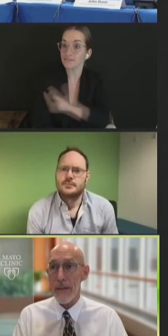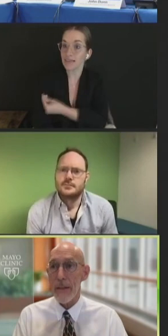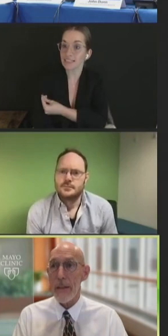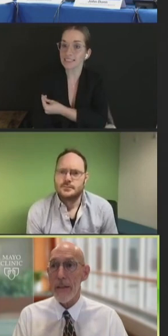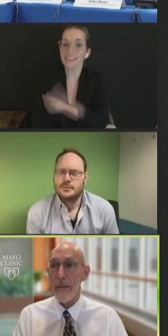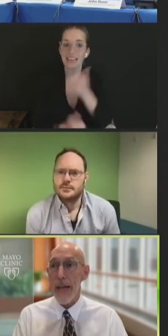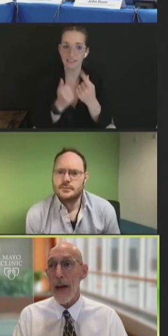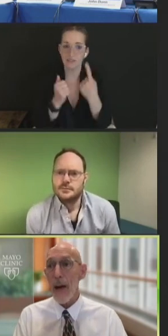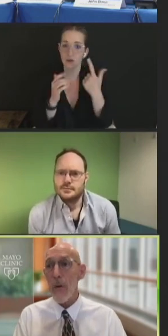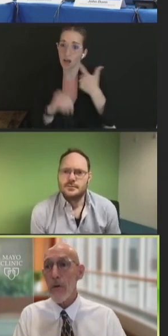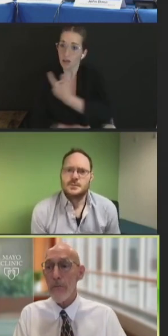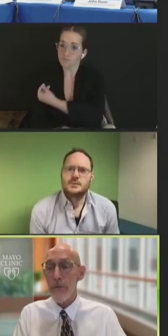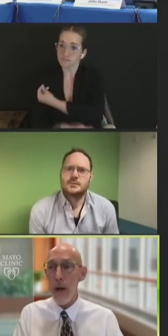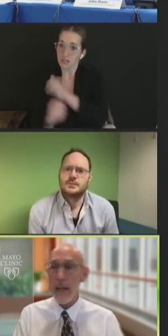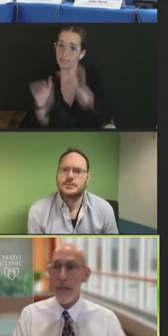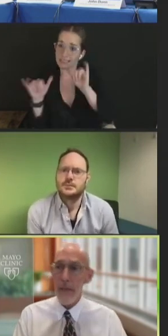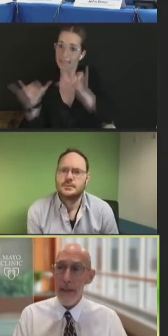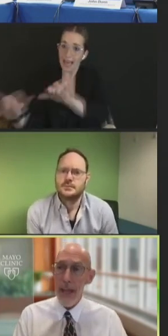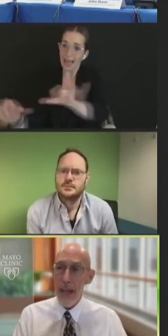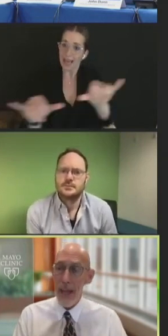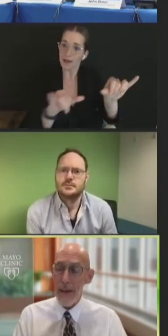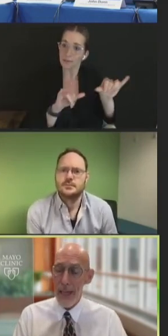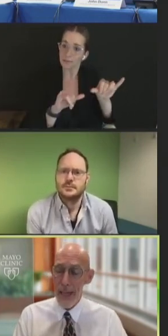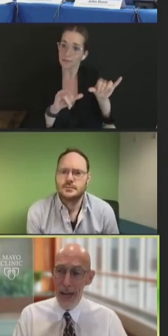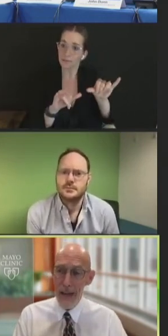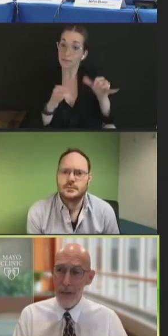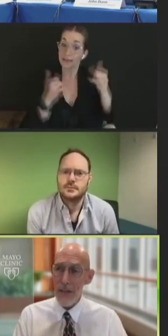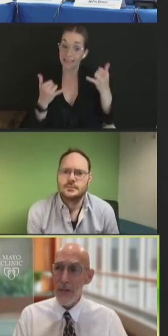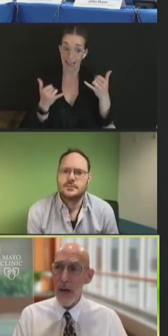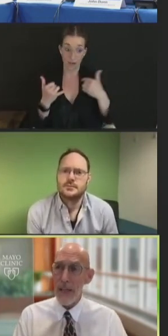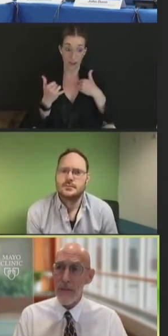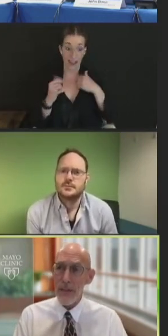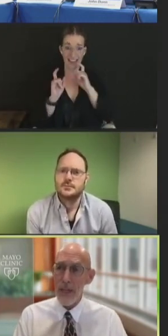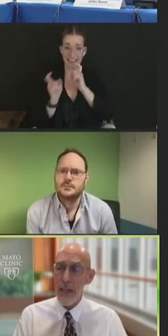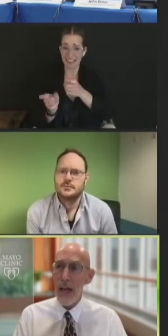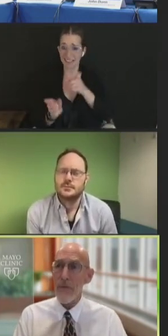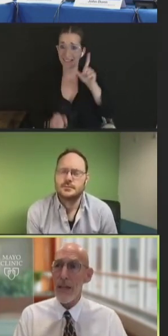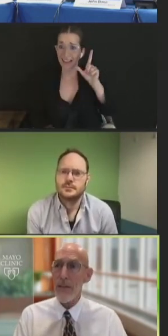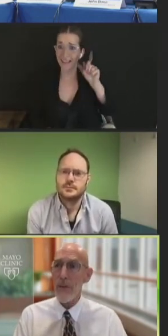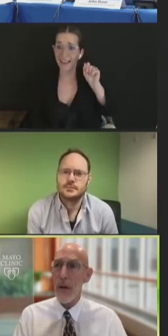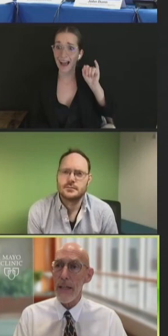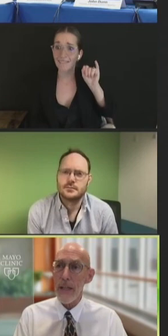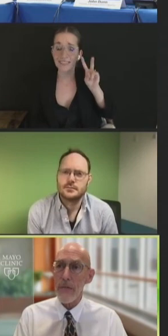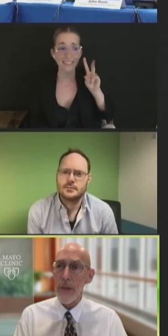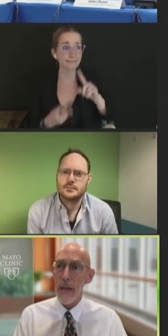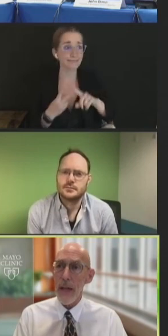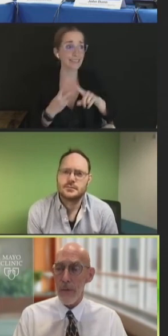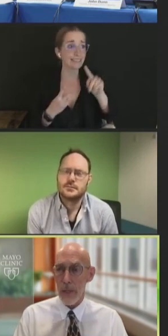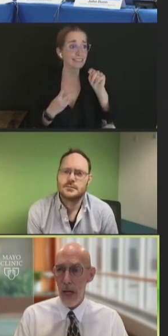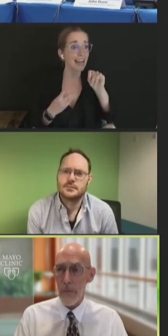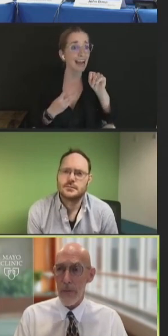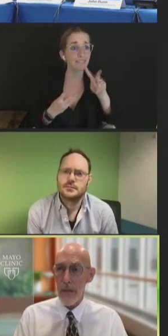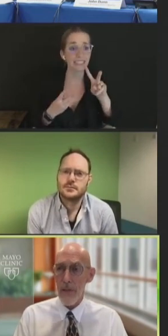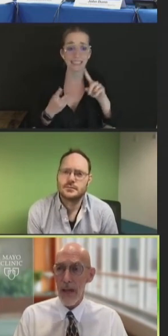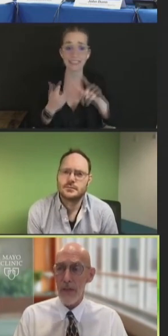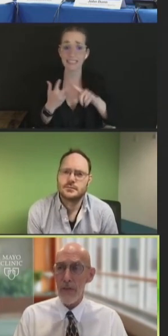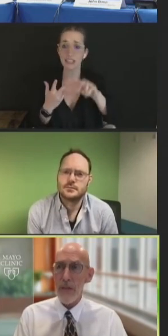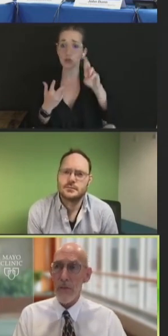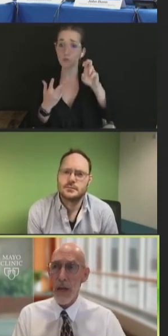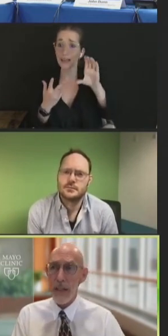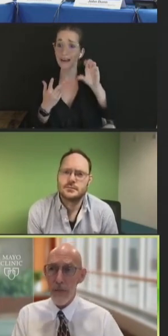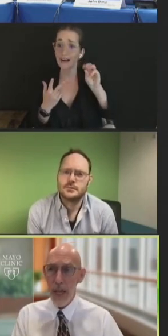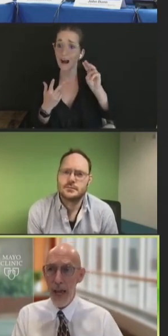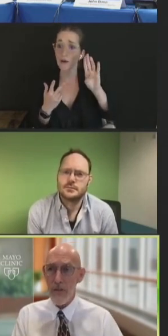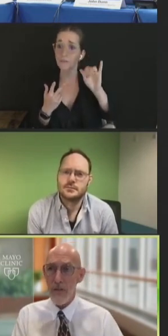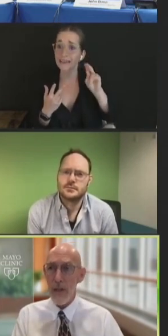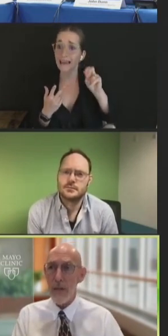thing. Now, do I give LAIV? Do I give TIV? Do I give a recombinant vaccine? Do